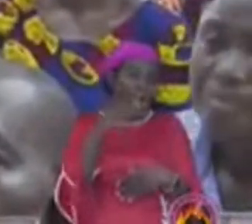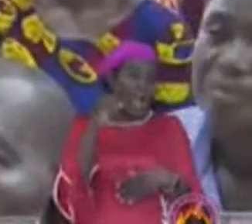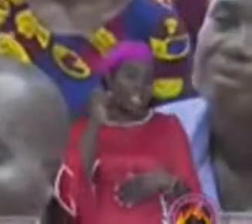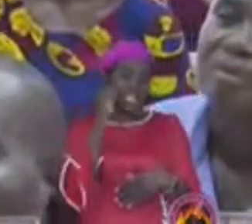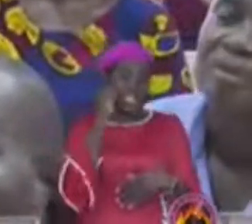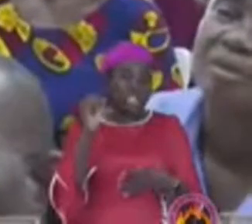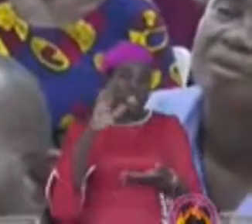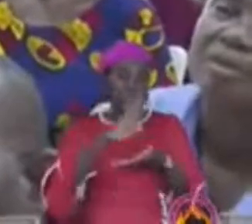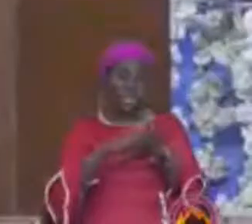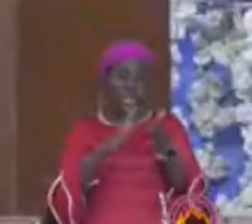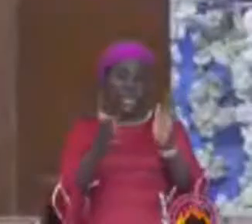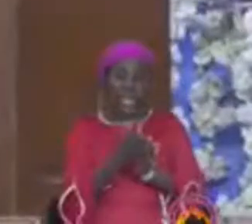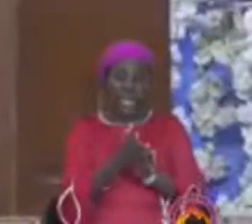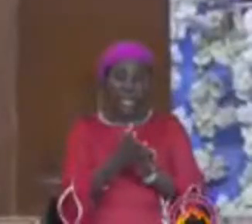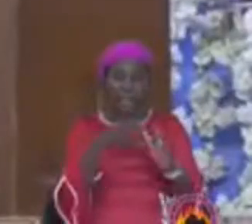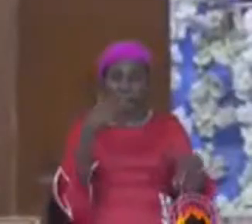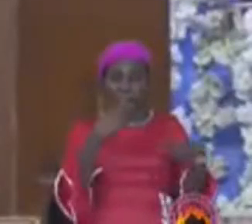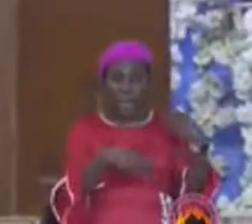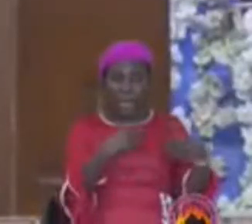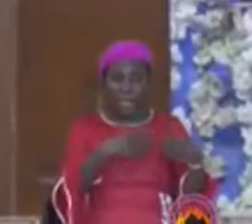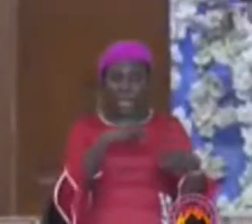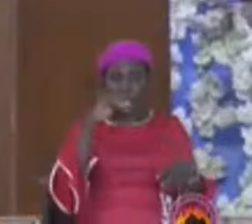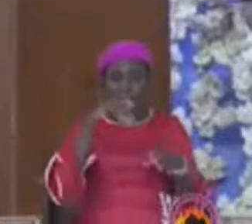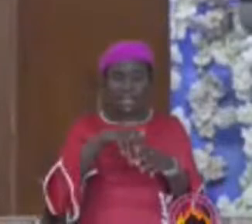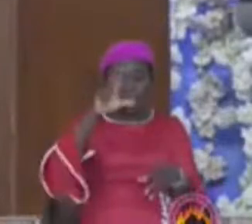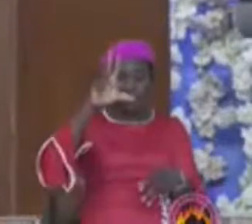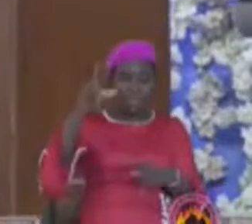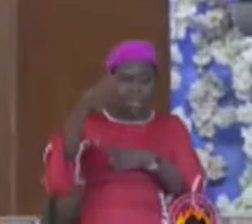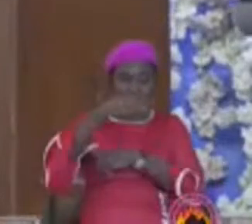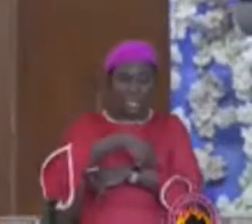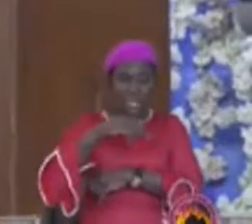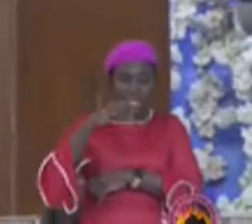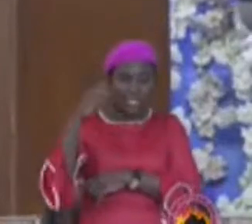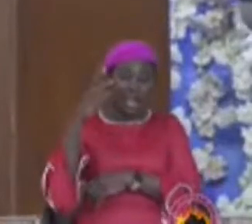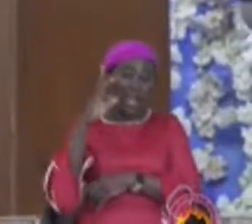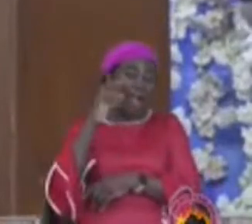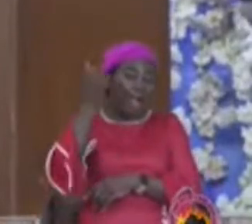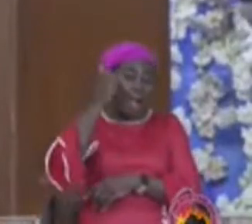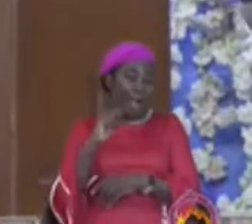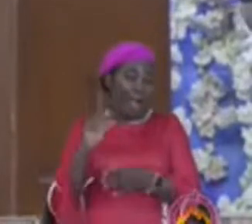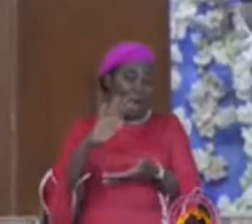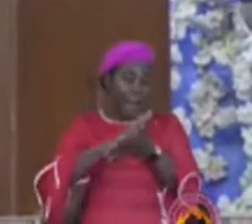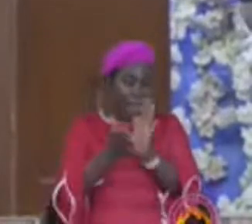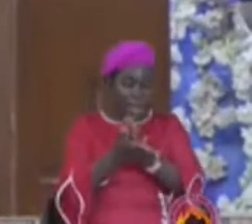paralyzed. And in 3 days, he was dead. You have to stop them